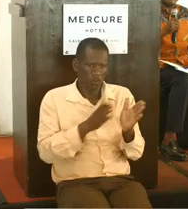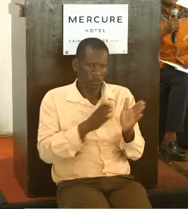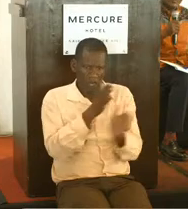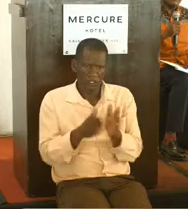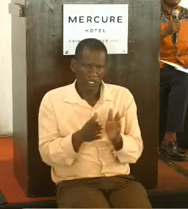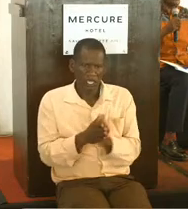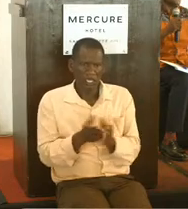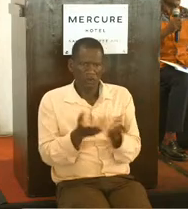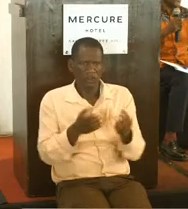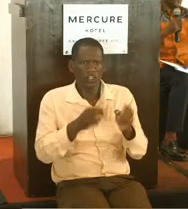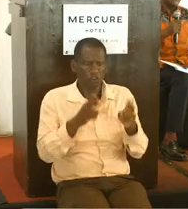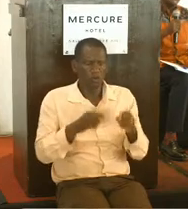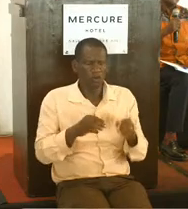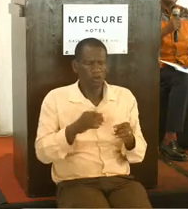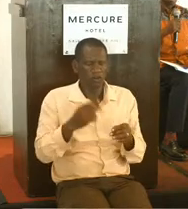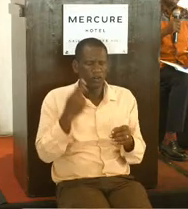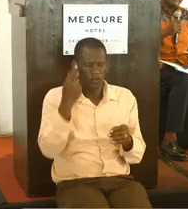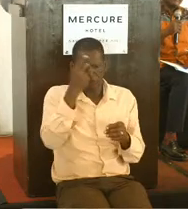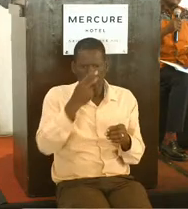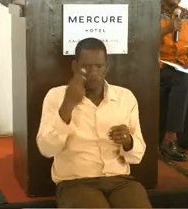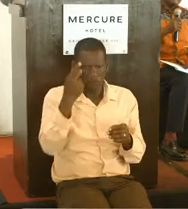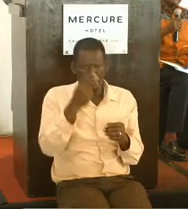requires a common philosophy